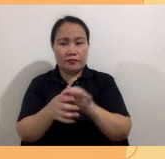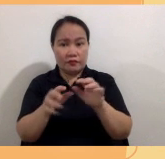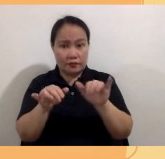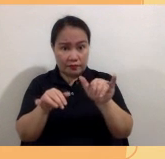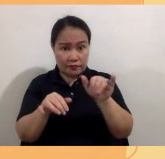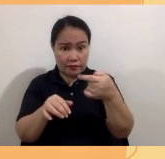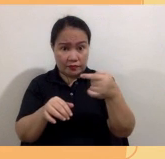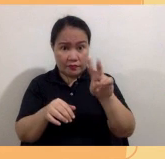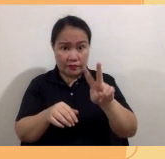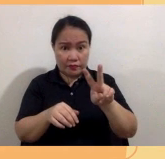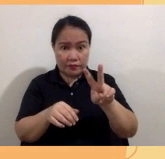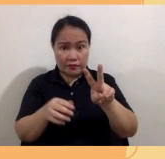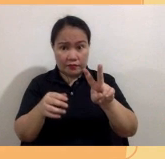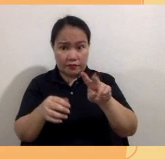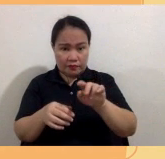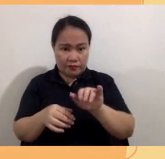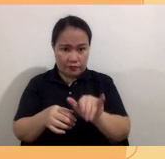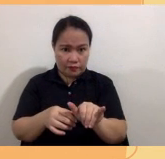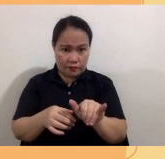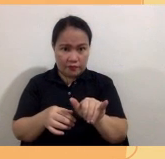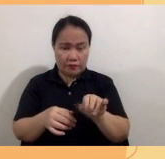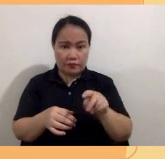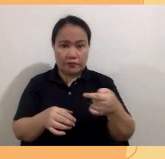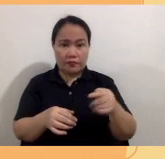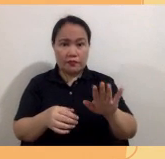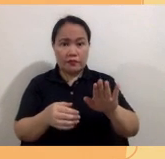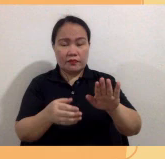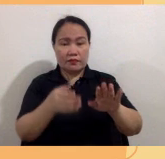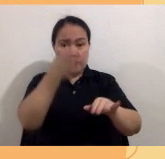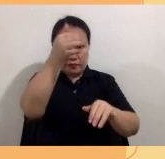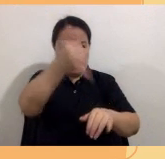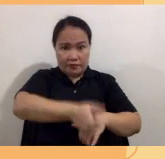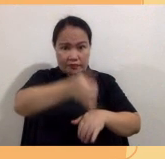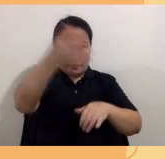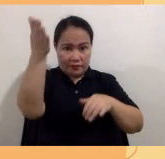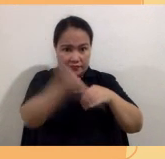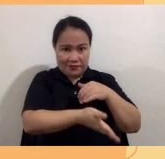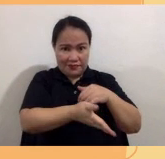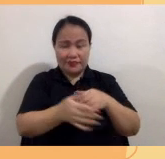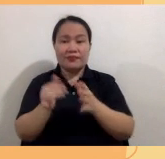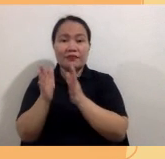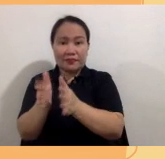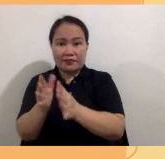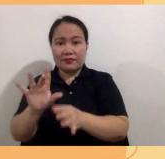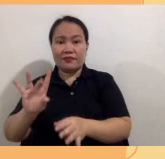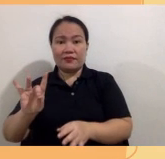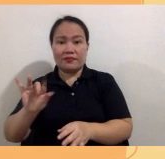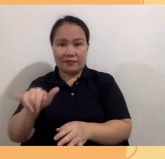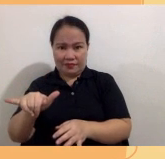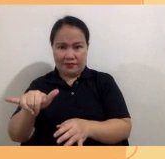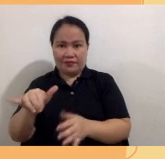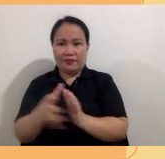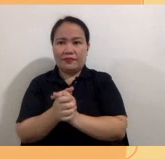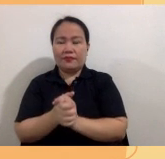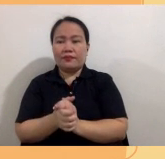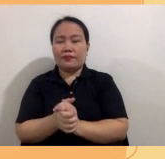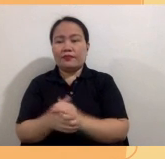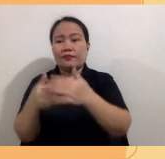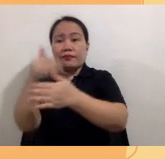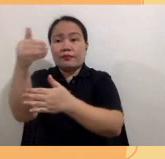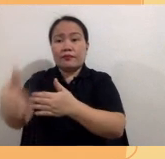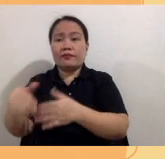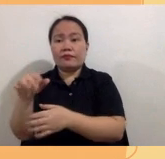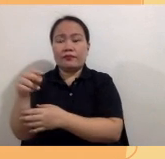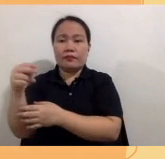2. So, therefore, we will have 8y. Next. I have